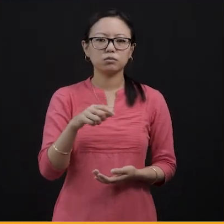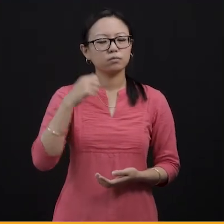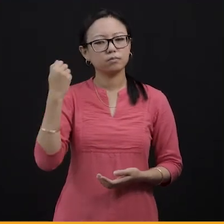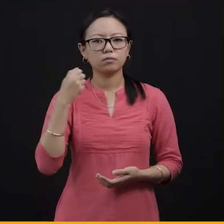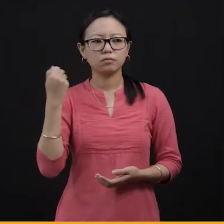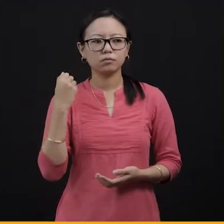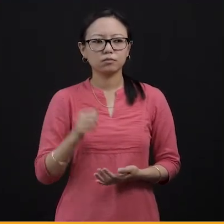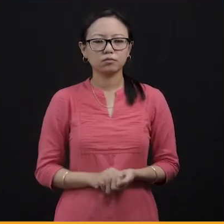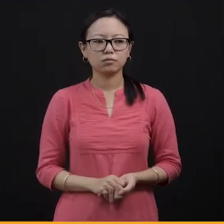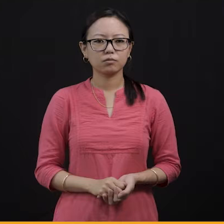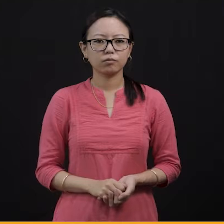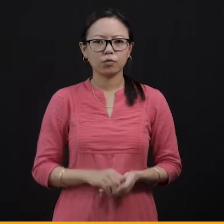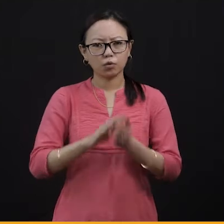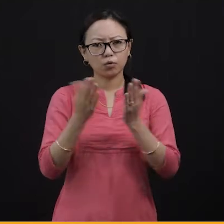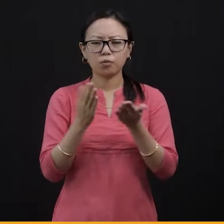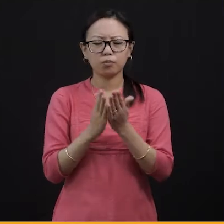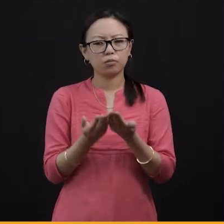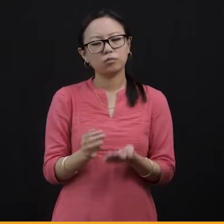Now, students,